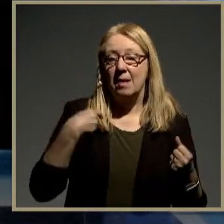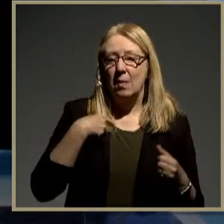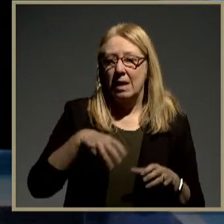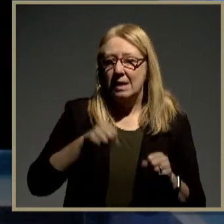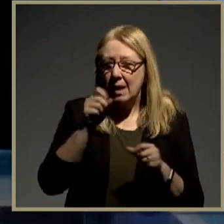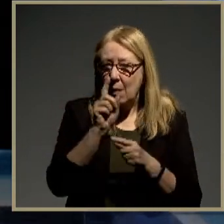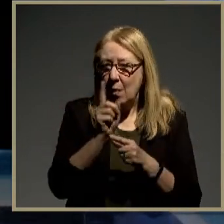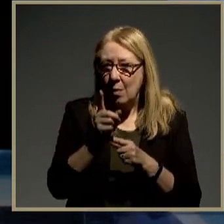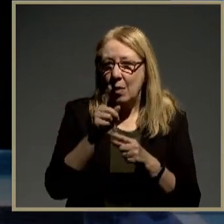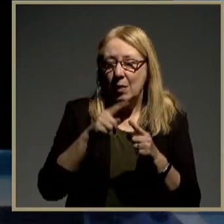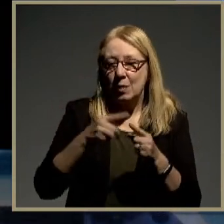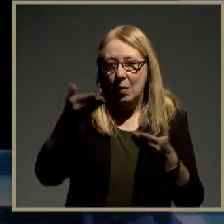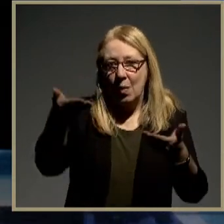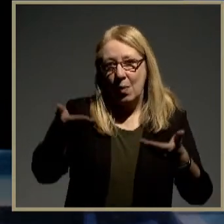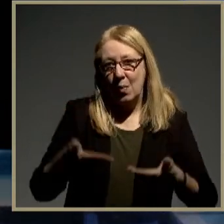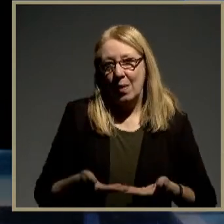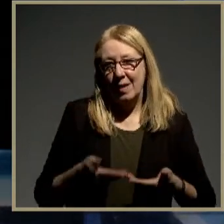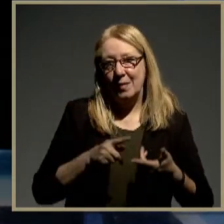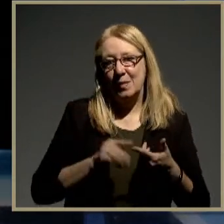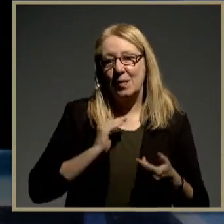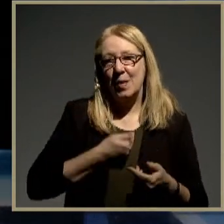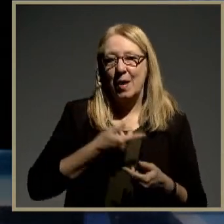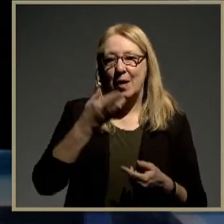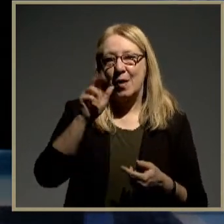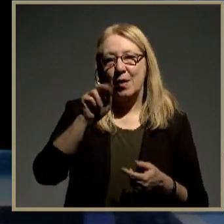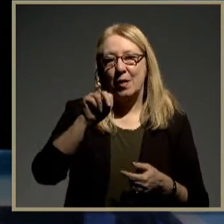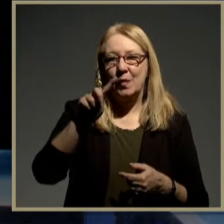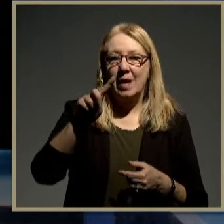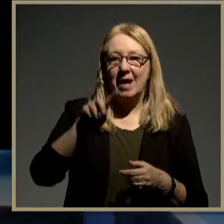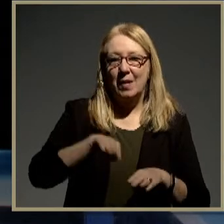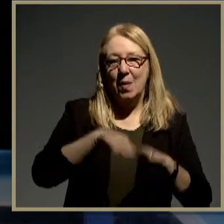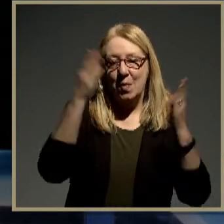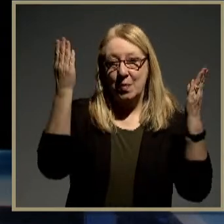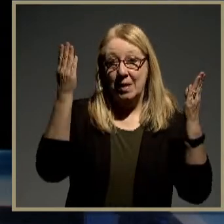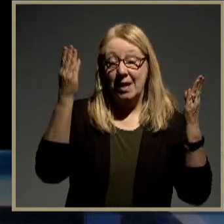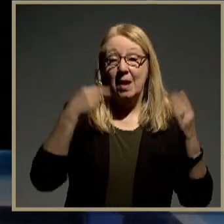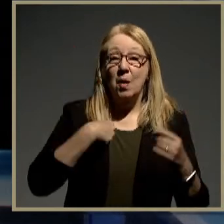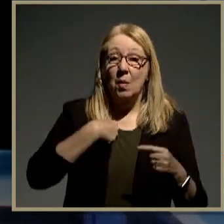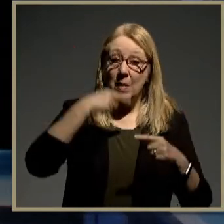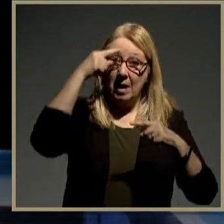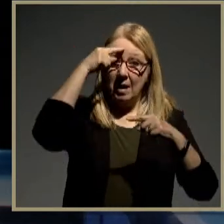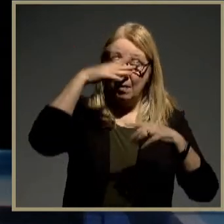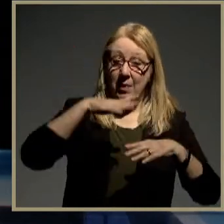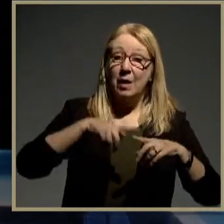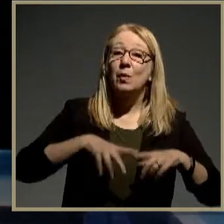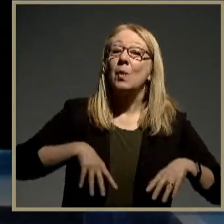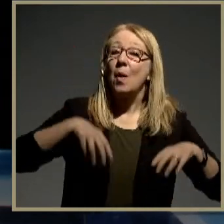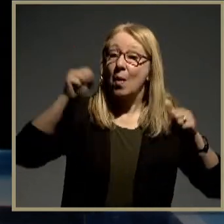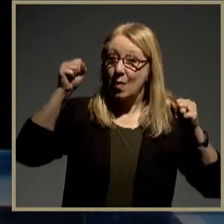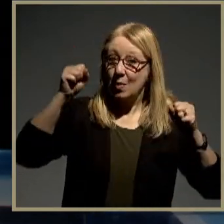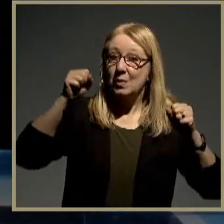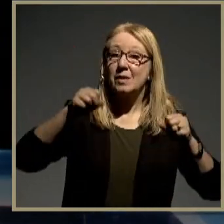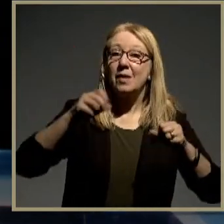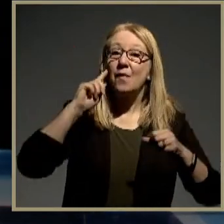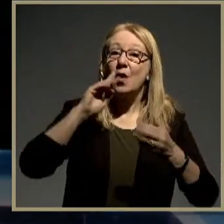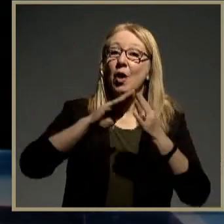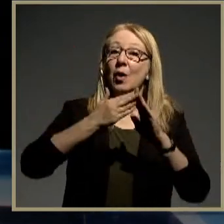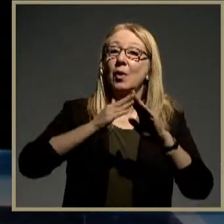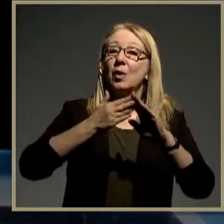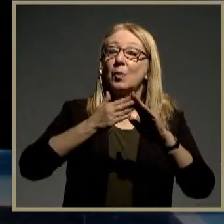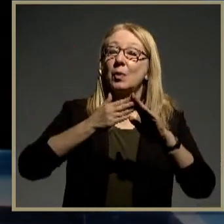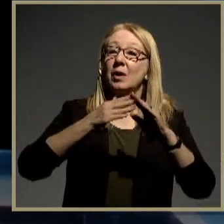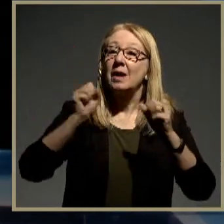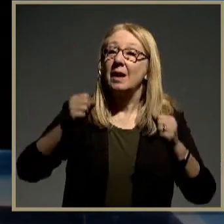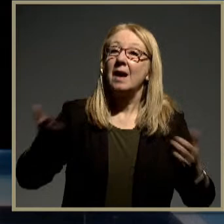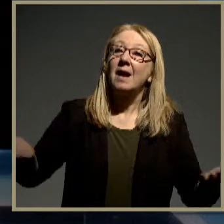to welcome you to our virtual grand opening. We plan to host a community grand opening so that every one